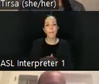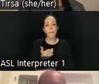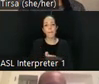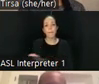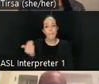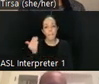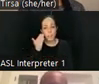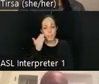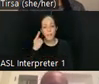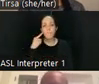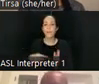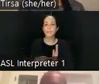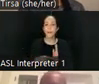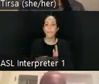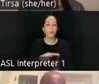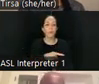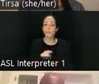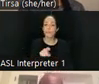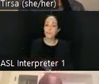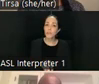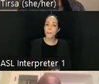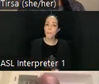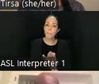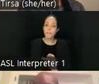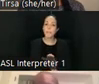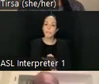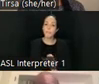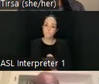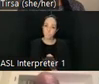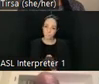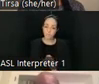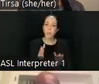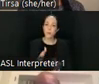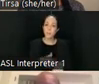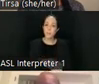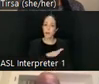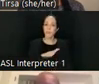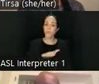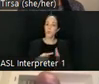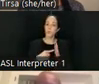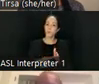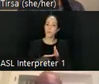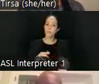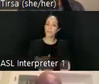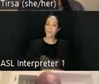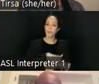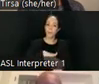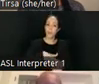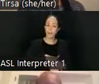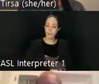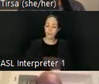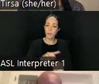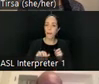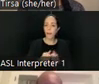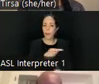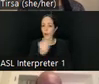representation from X, but not saying how much. So you could run into a situation where it's, you know, like if it's a 15 person board, maybe 10 people